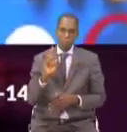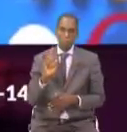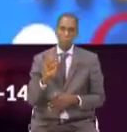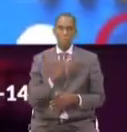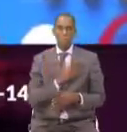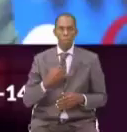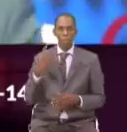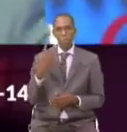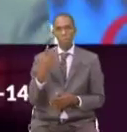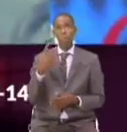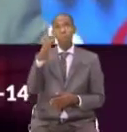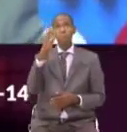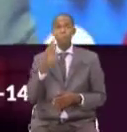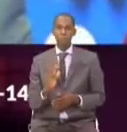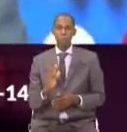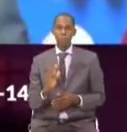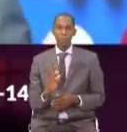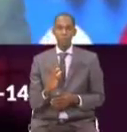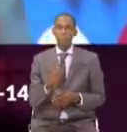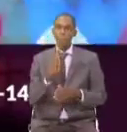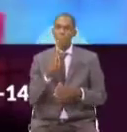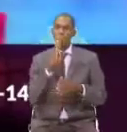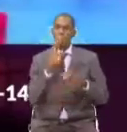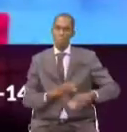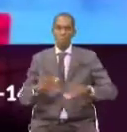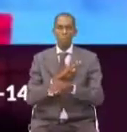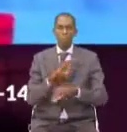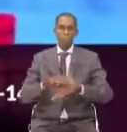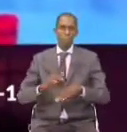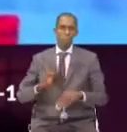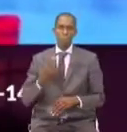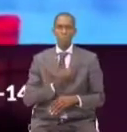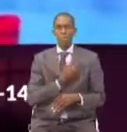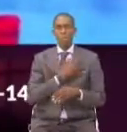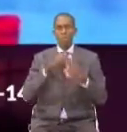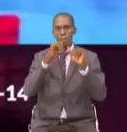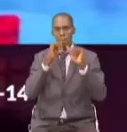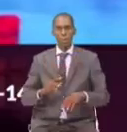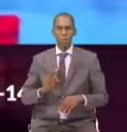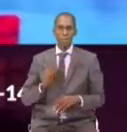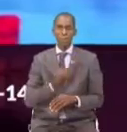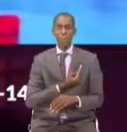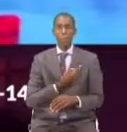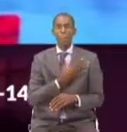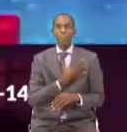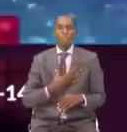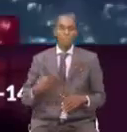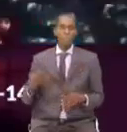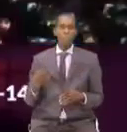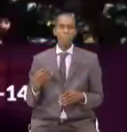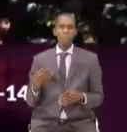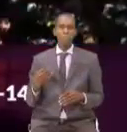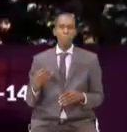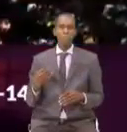2. God, be merciful unto us and bless us and cause